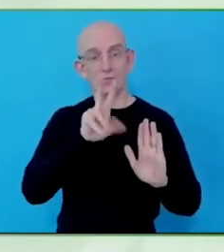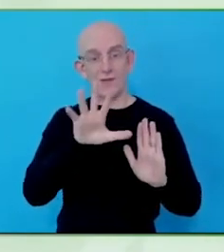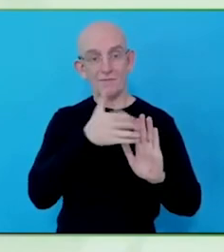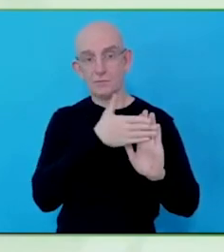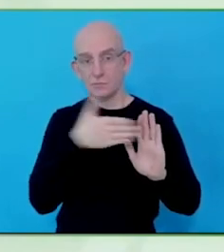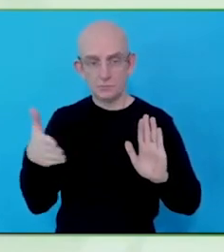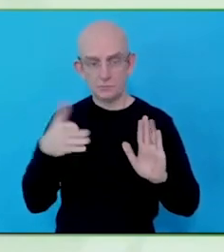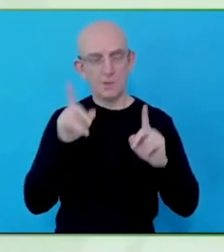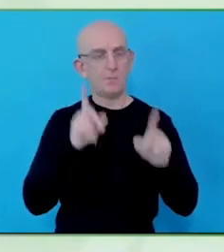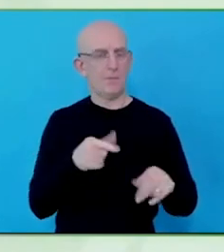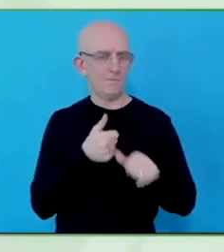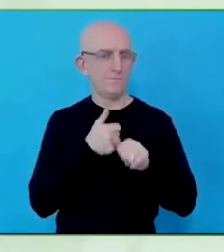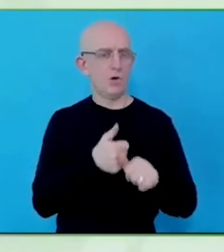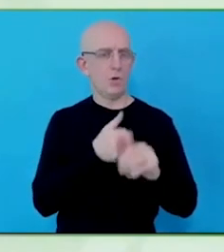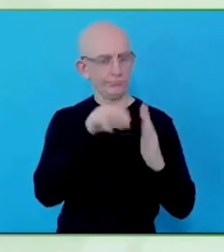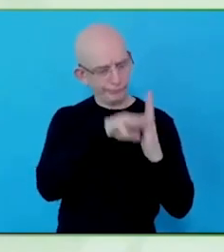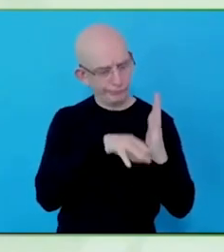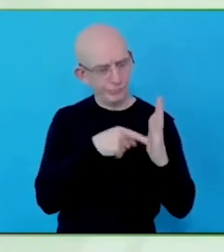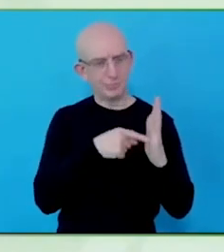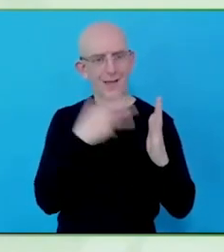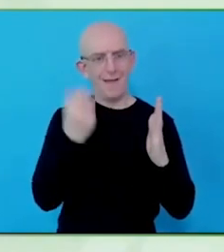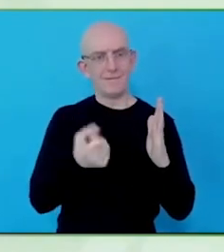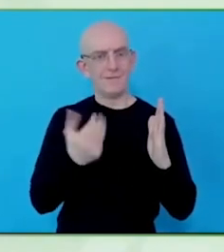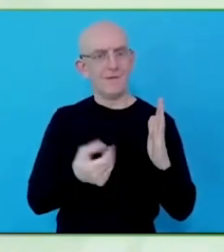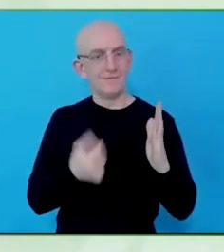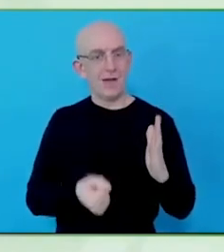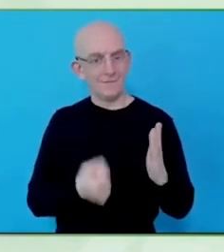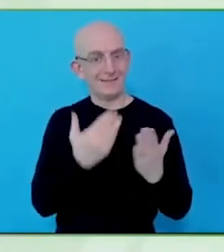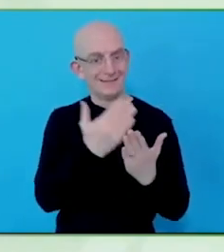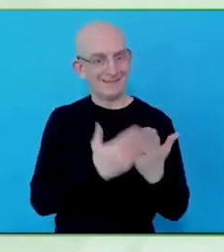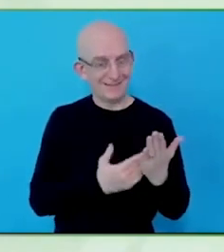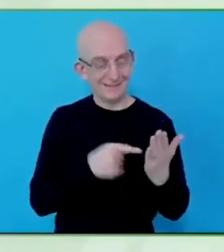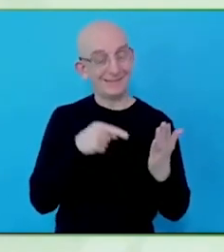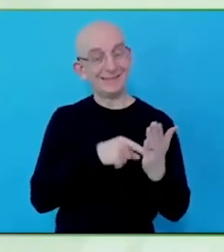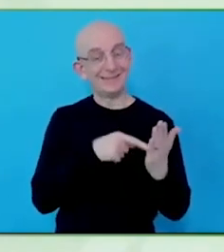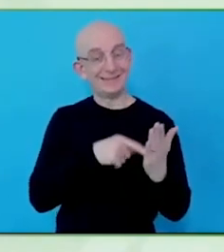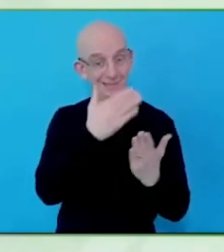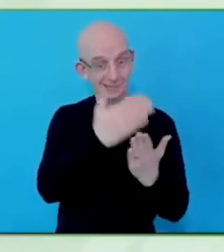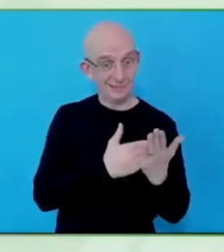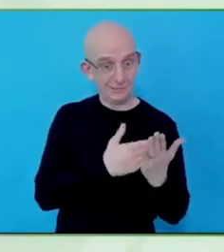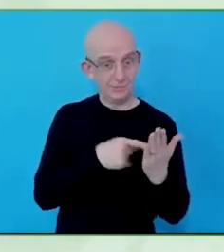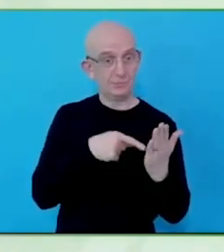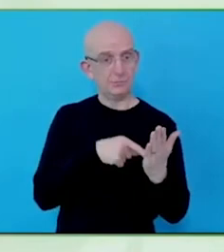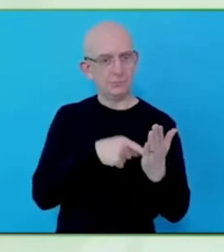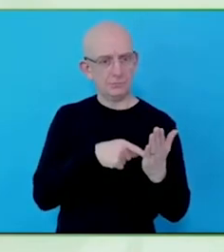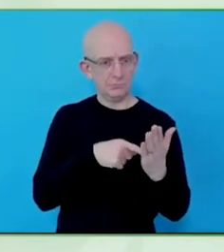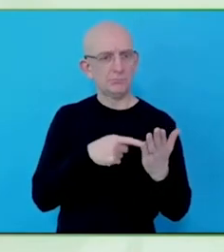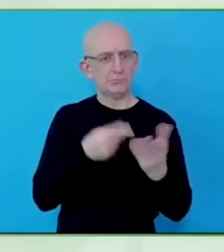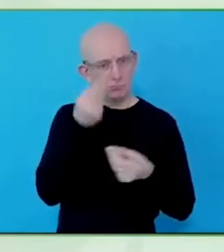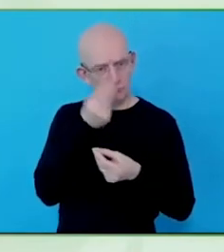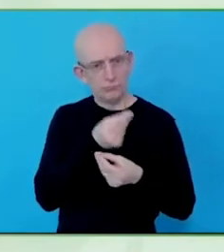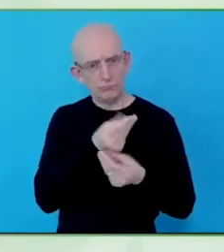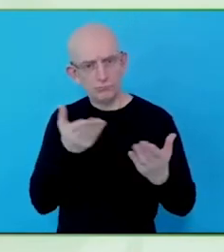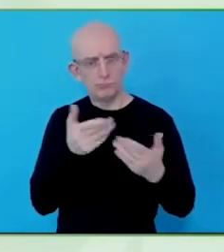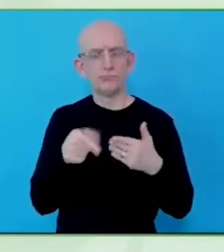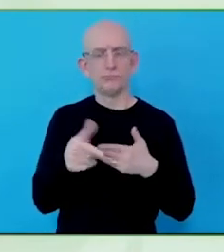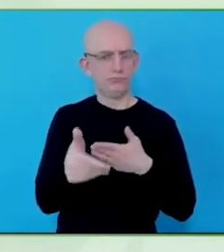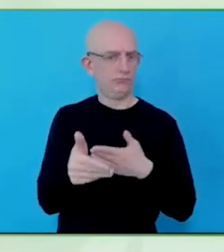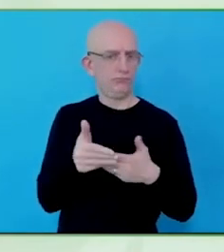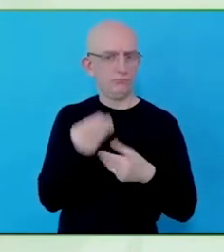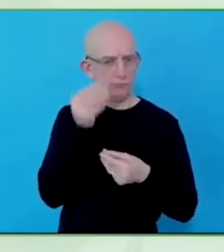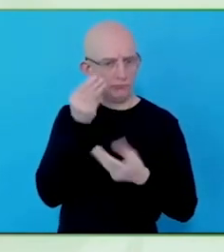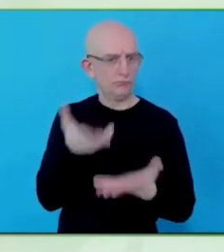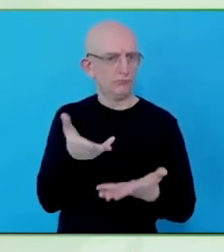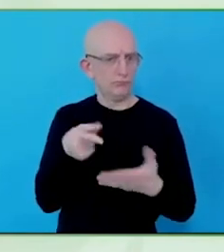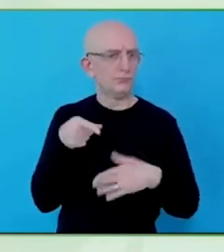there are things that you need to be able to use the device without sight, without hearing, without mobility. So this is very general.